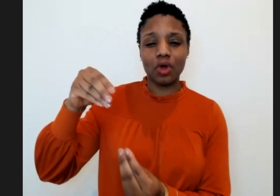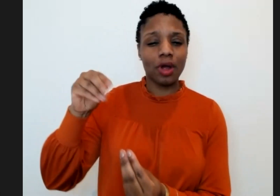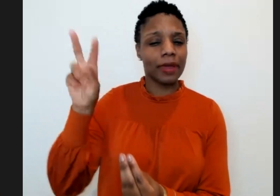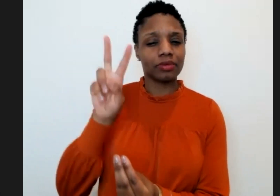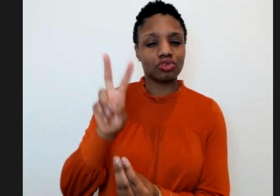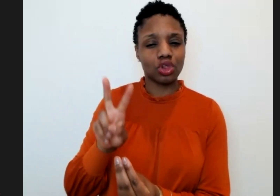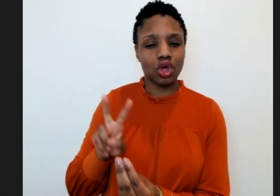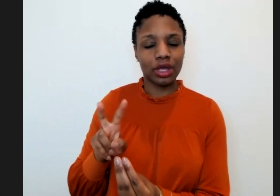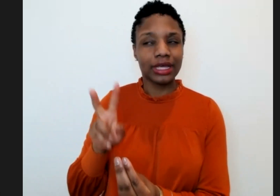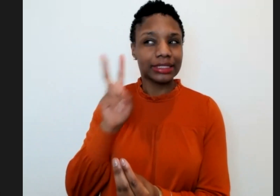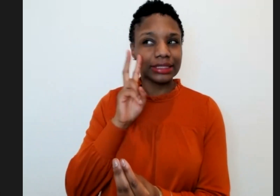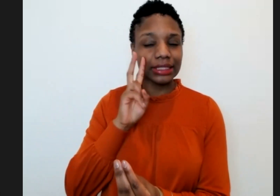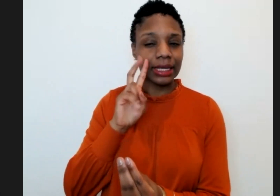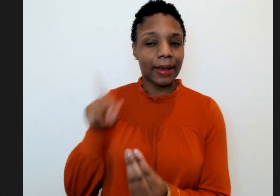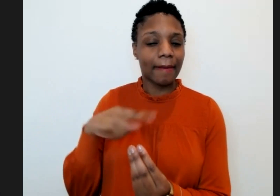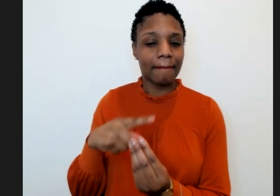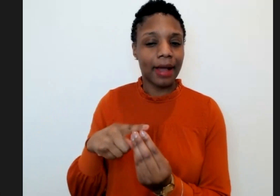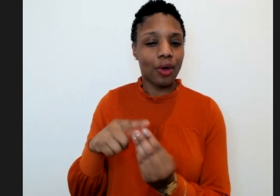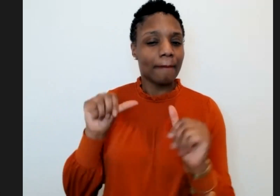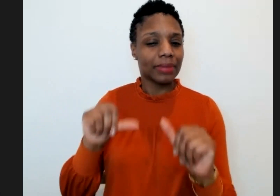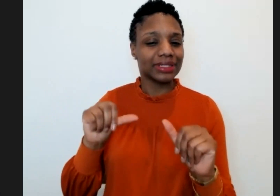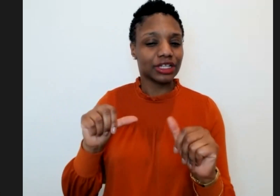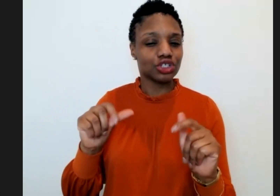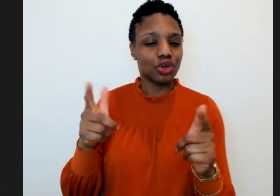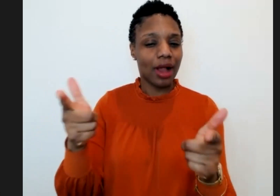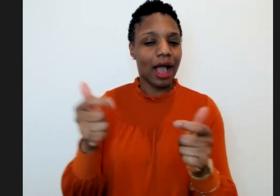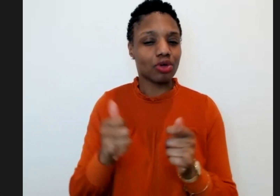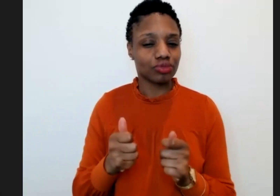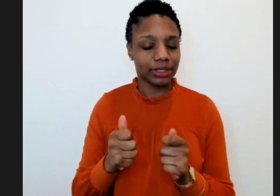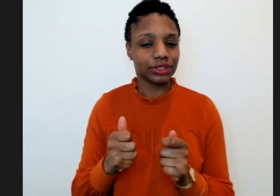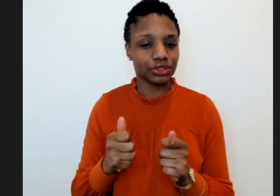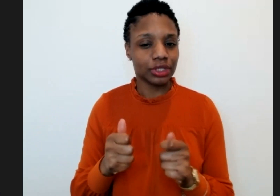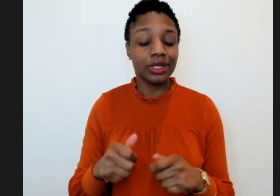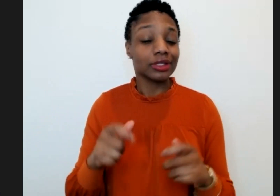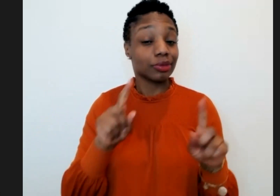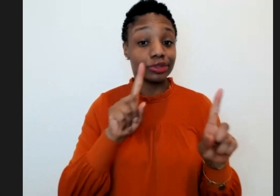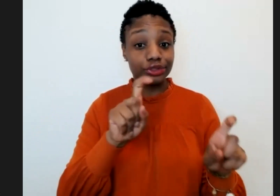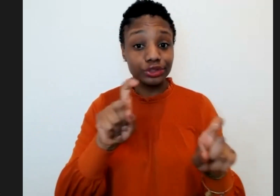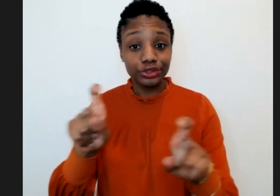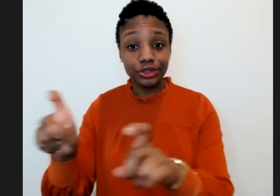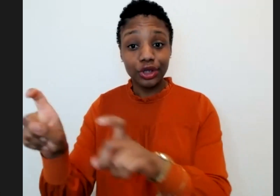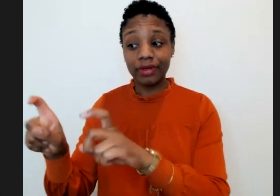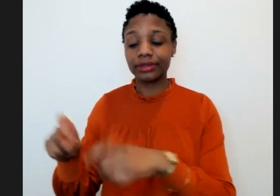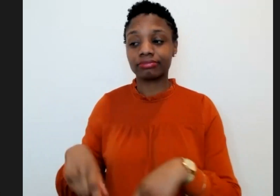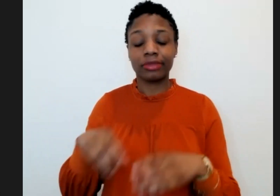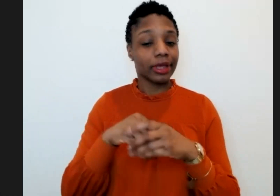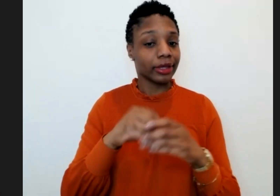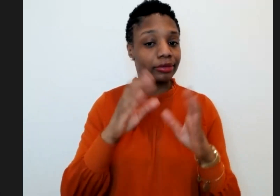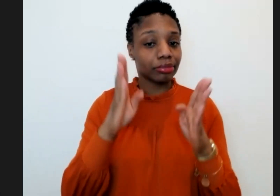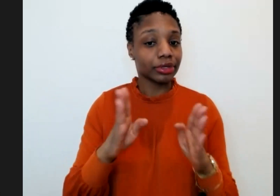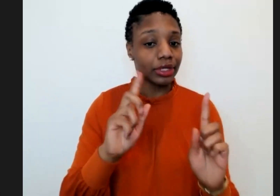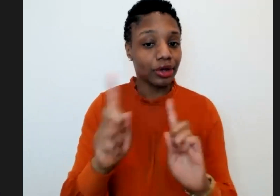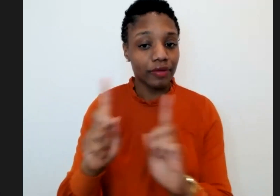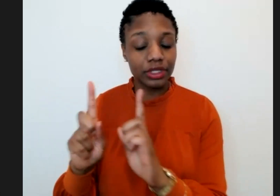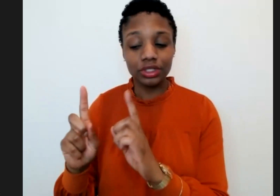potential outreach that of varying types. Like there were surveys, there were in-person conversations, there was the working group